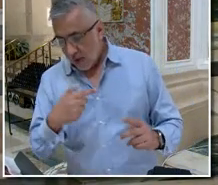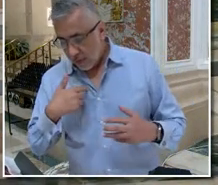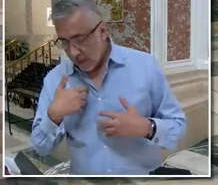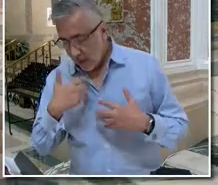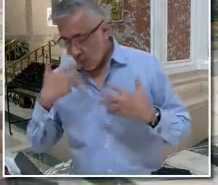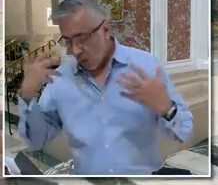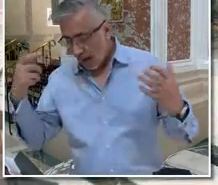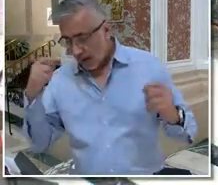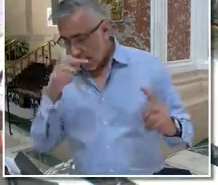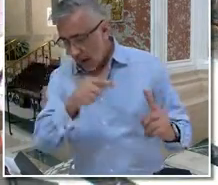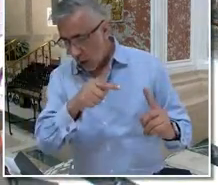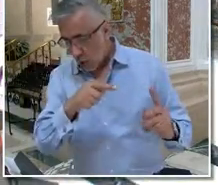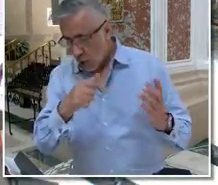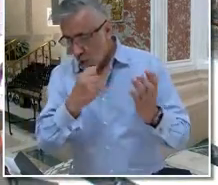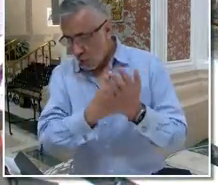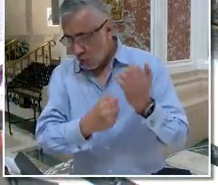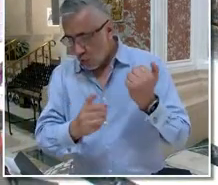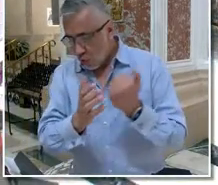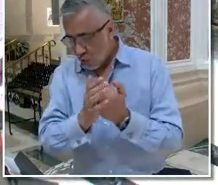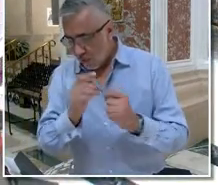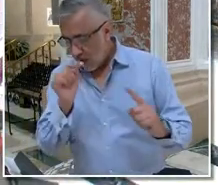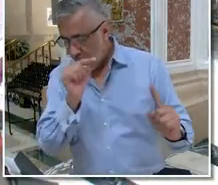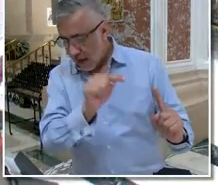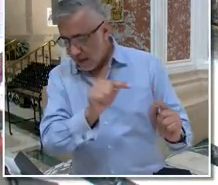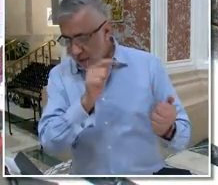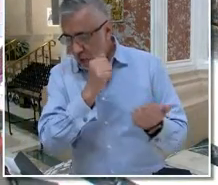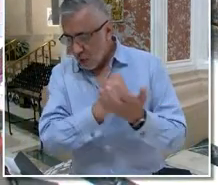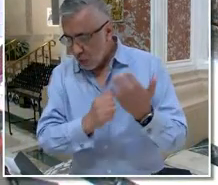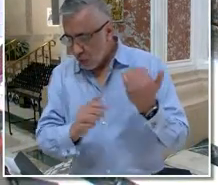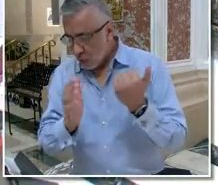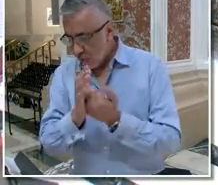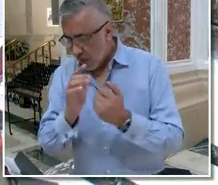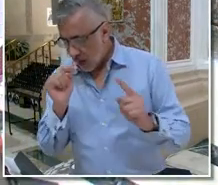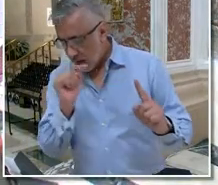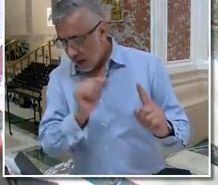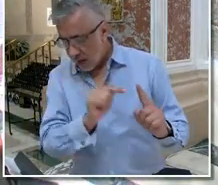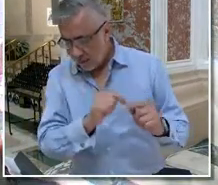out, "Crucify him, crucify him."